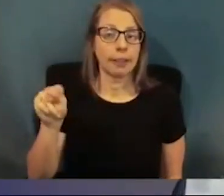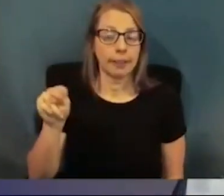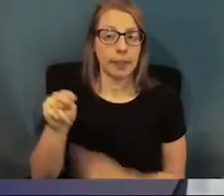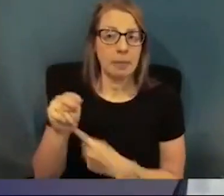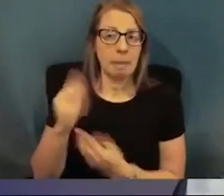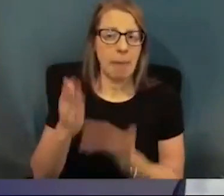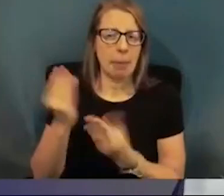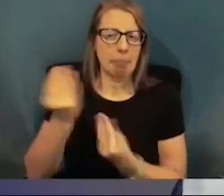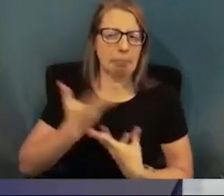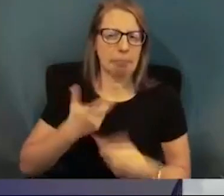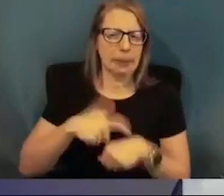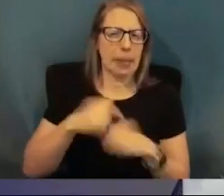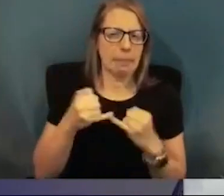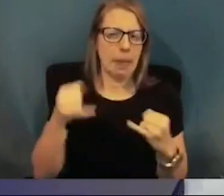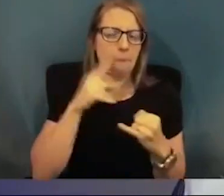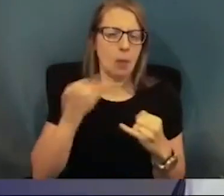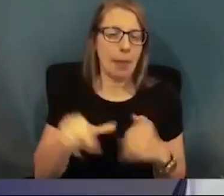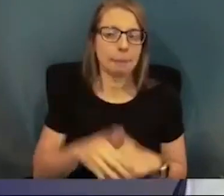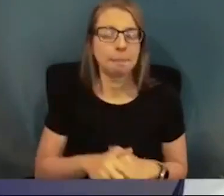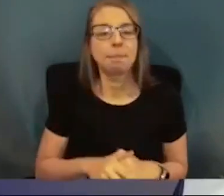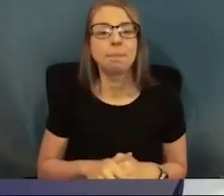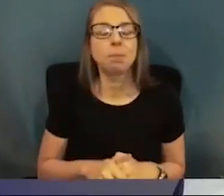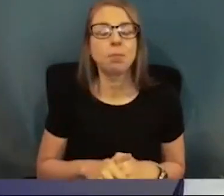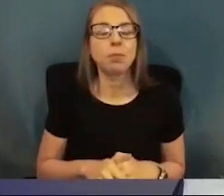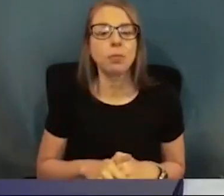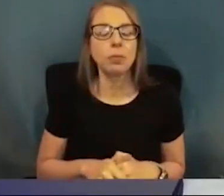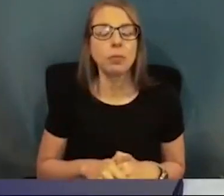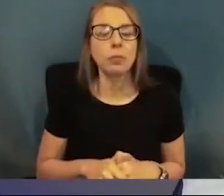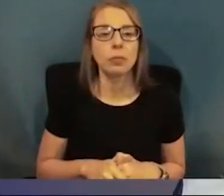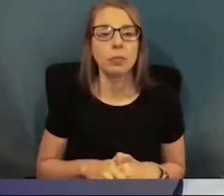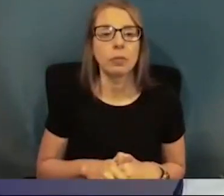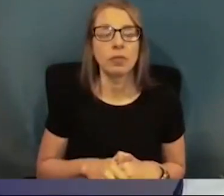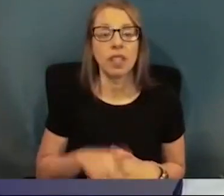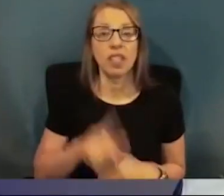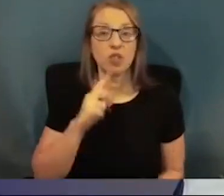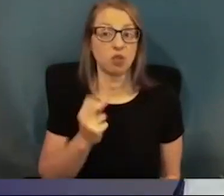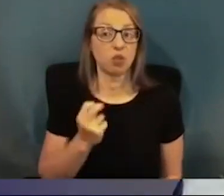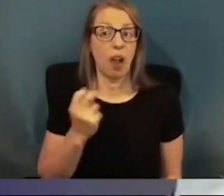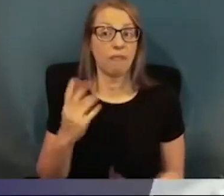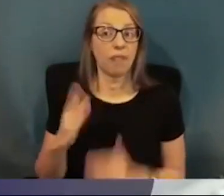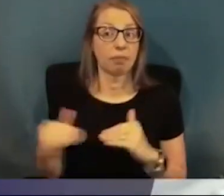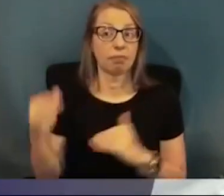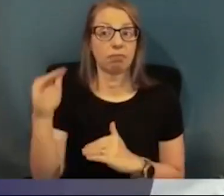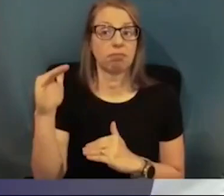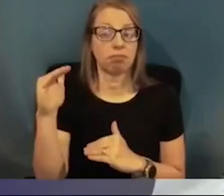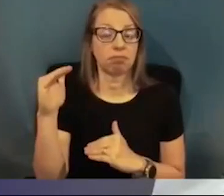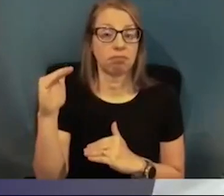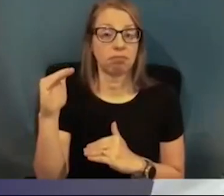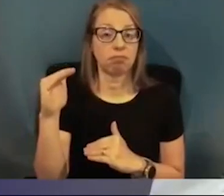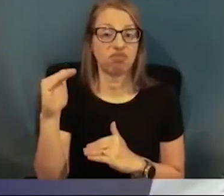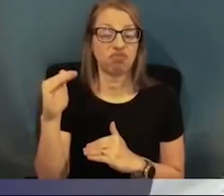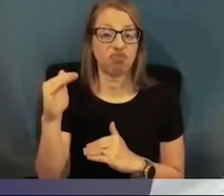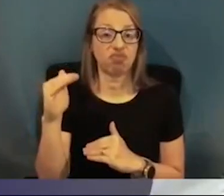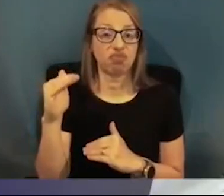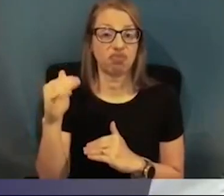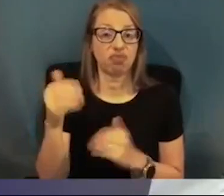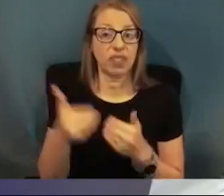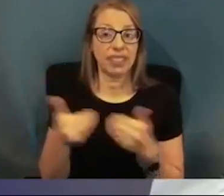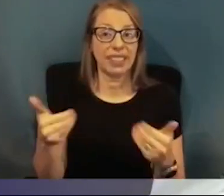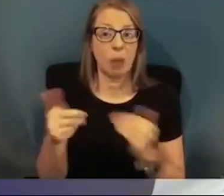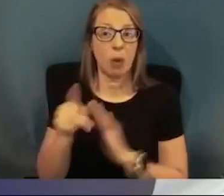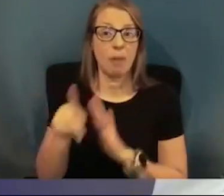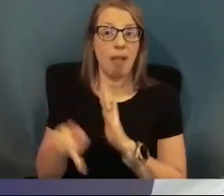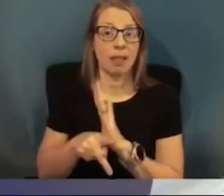timeline when that might happen. So when you're talking about 12-year-old kids and over, that's almost a separate policy